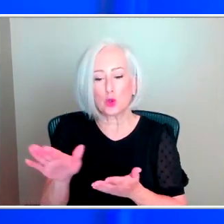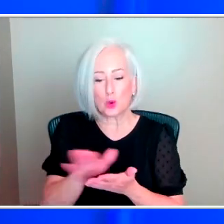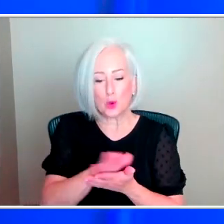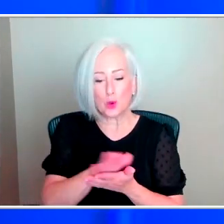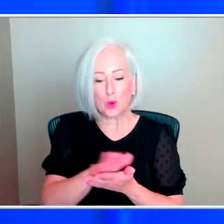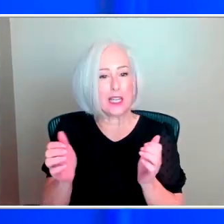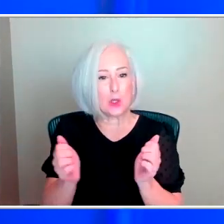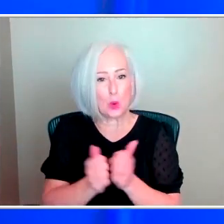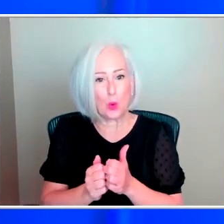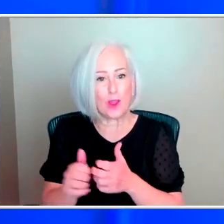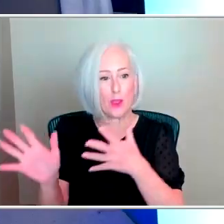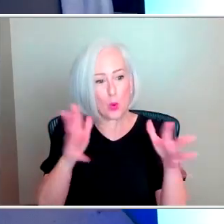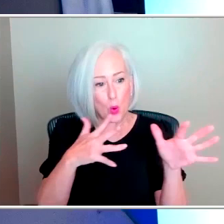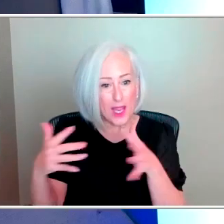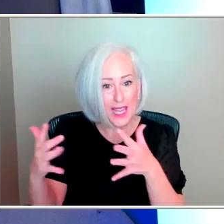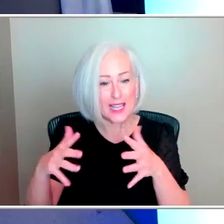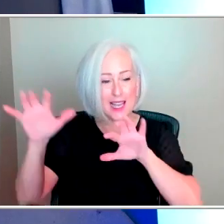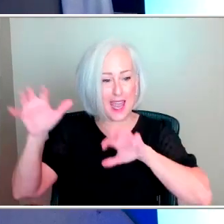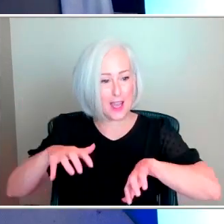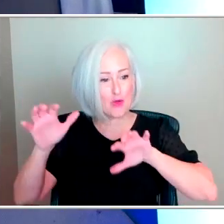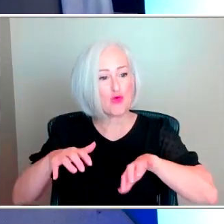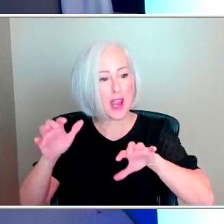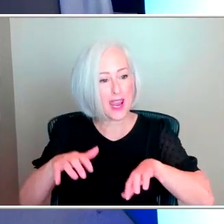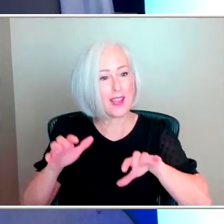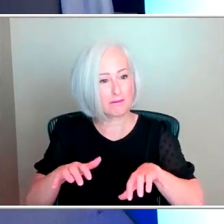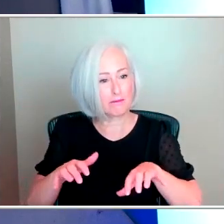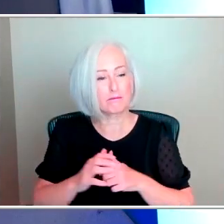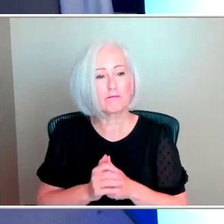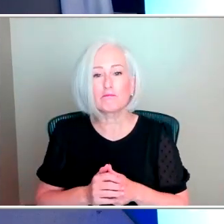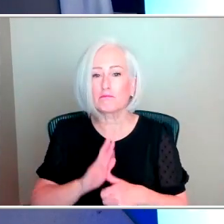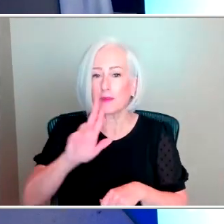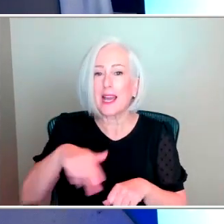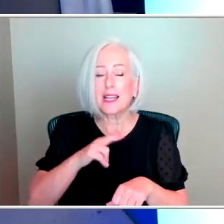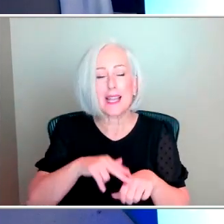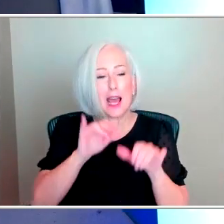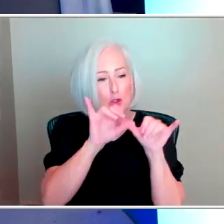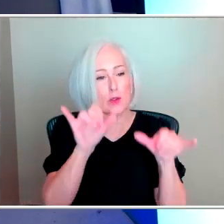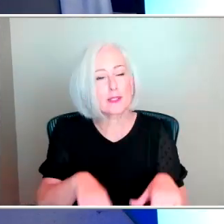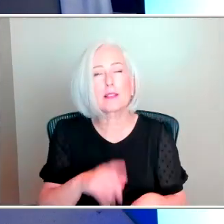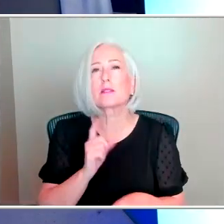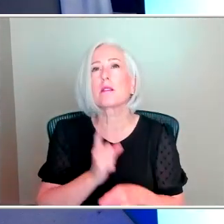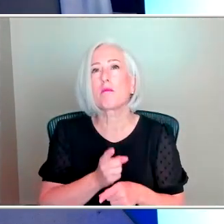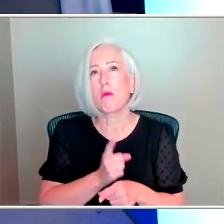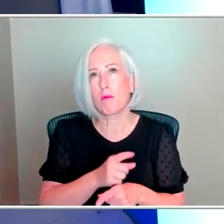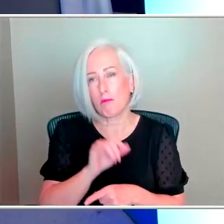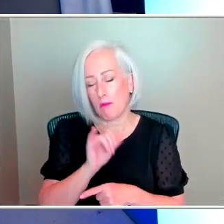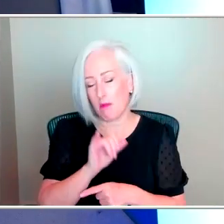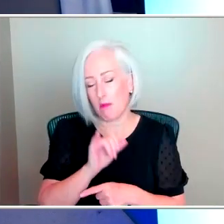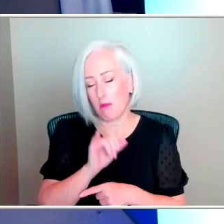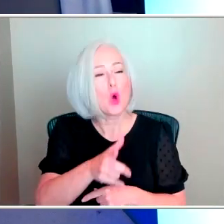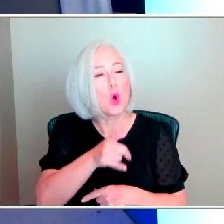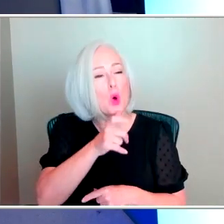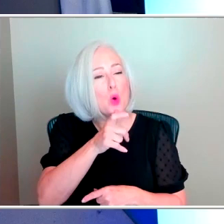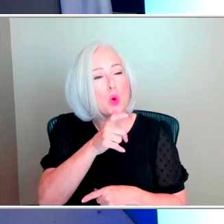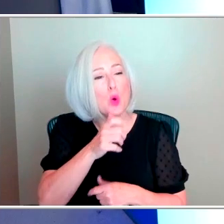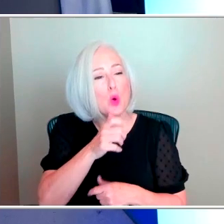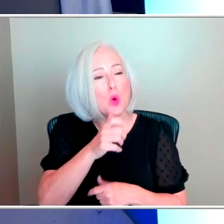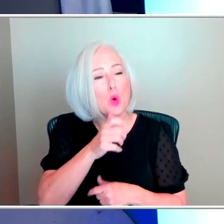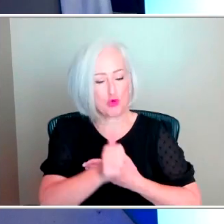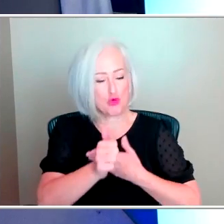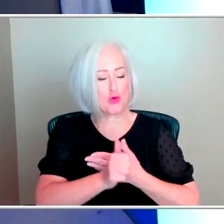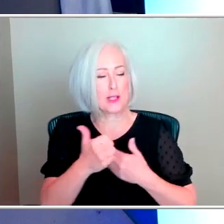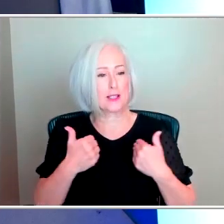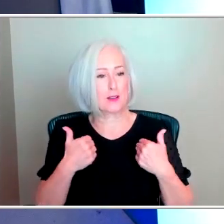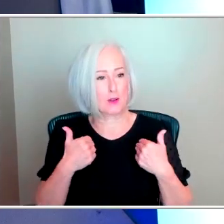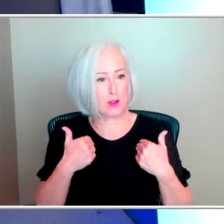all that out of the system. Just the natural systems natural moving it through. Who is most at risk when it comes to air pollution, as far as health